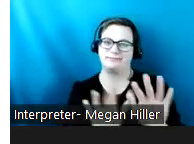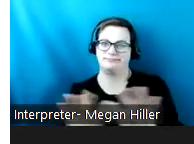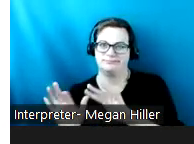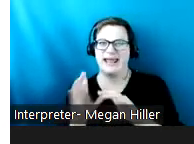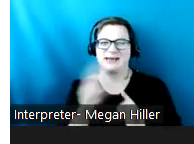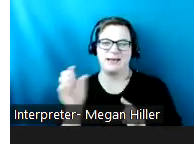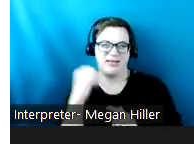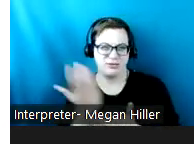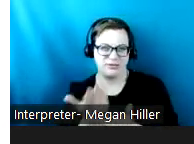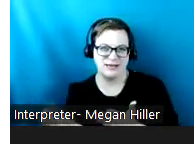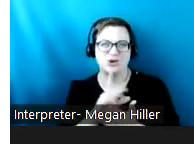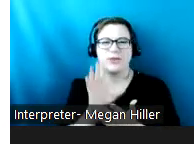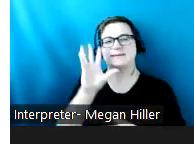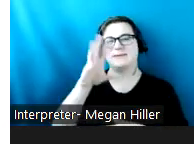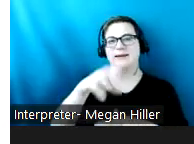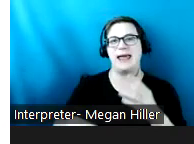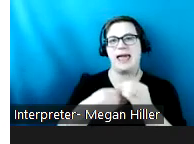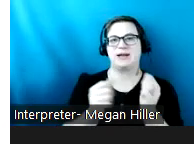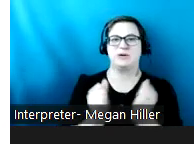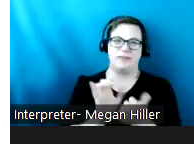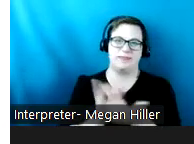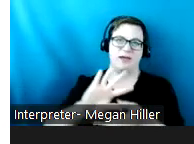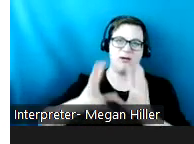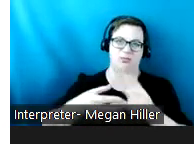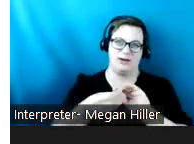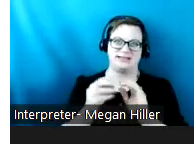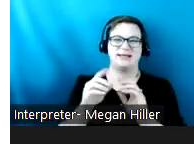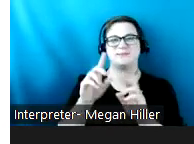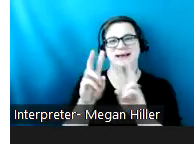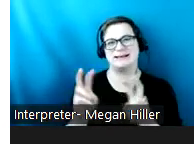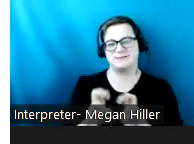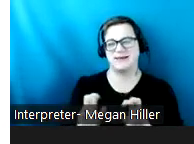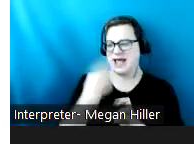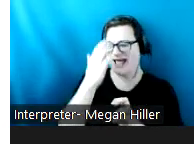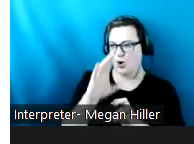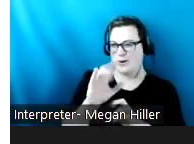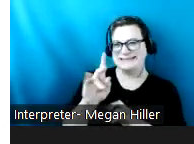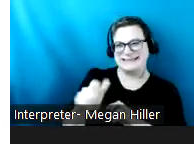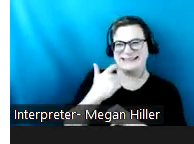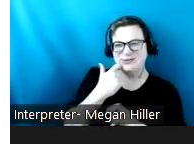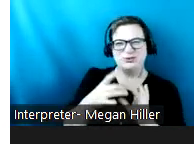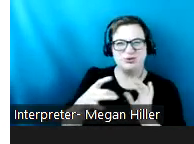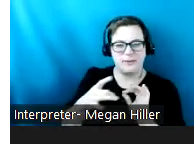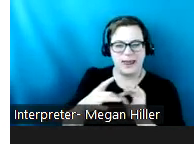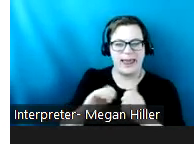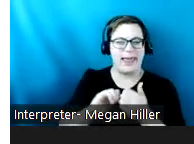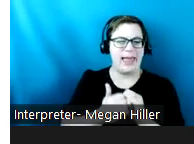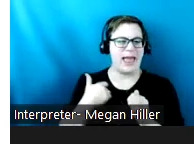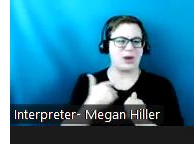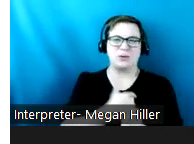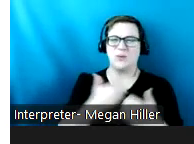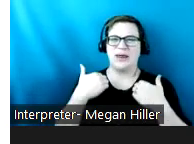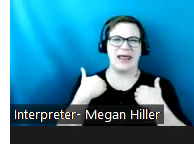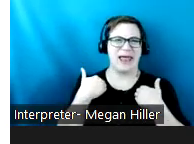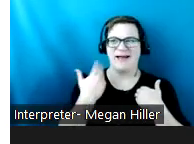comprehensive assessment. I know this kind of speaks a little bit to what you were talking about, Cindy, of how do we how do we make